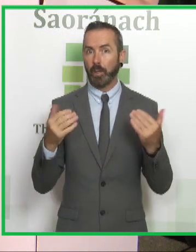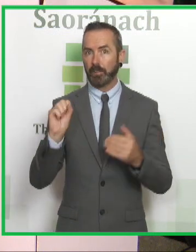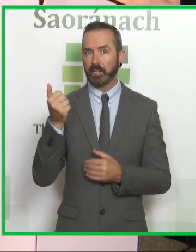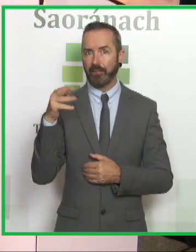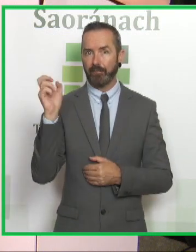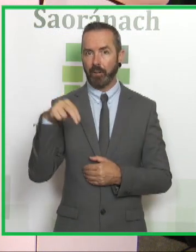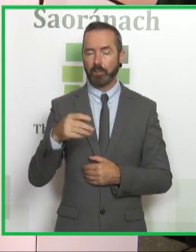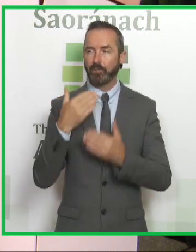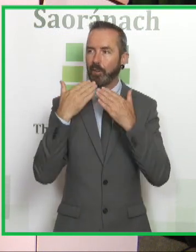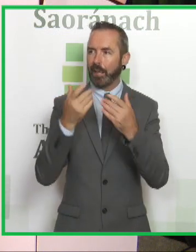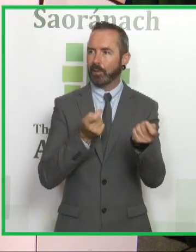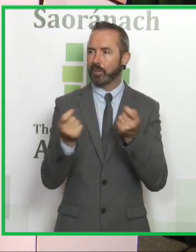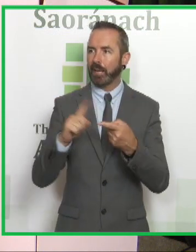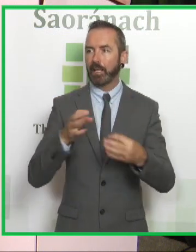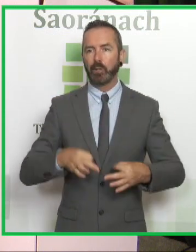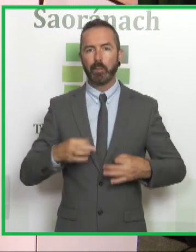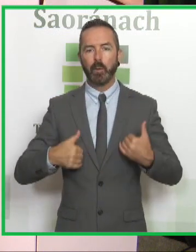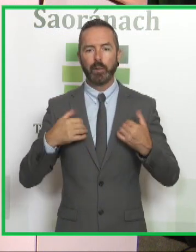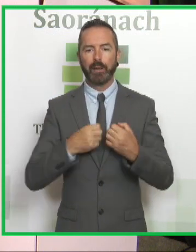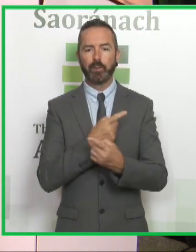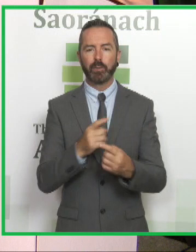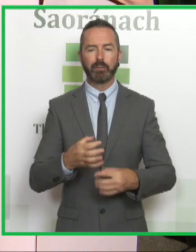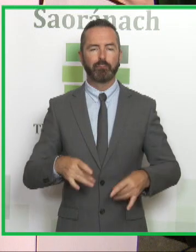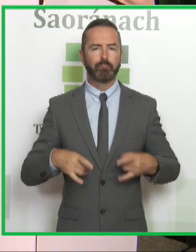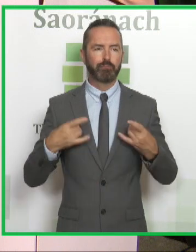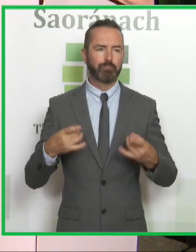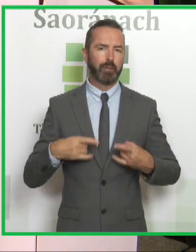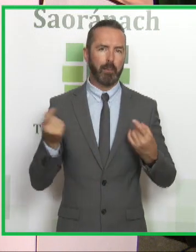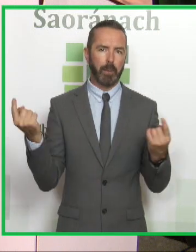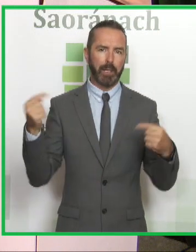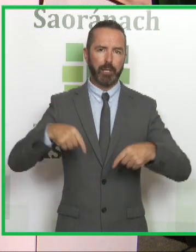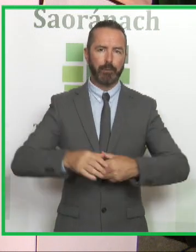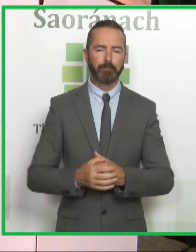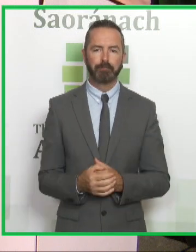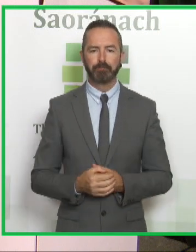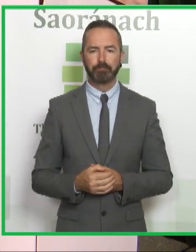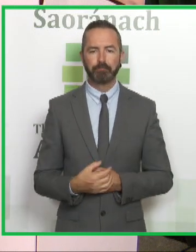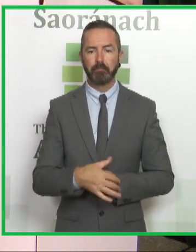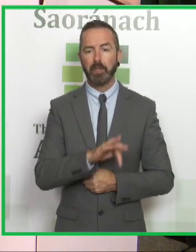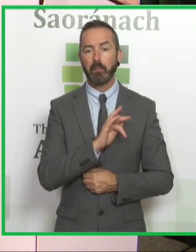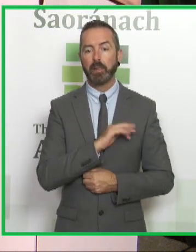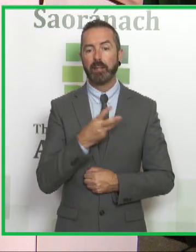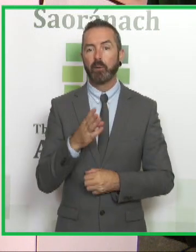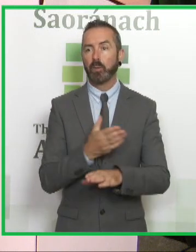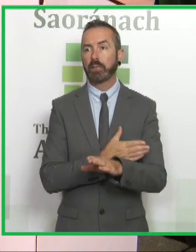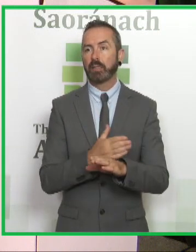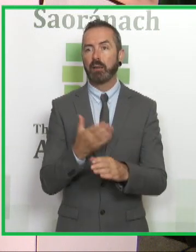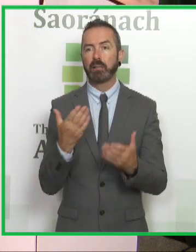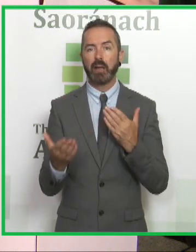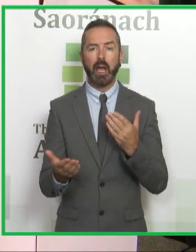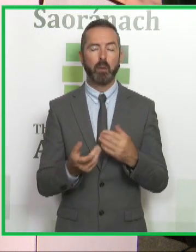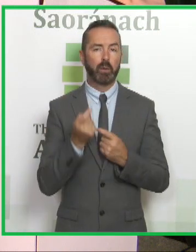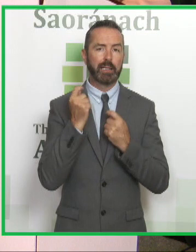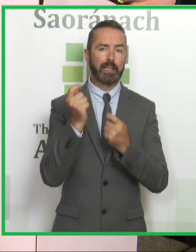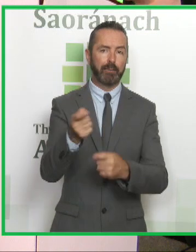Thank you, Chair. Good morning, everybody. It's really great to be here. I am going to start by giving you just an